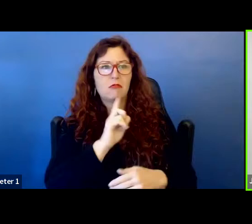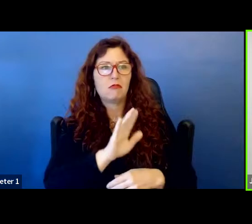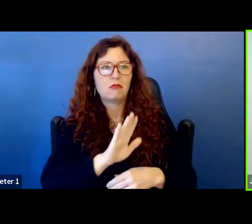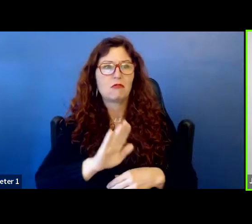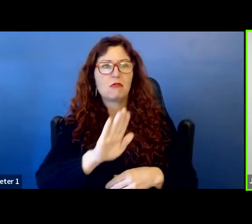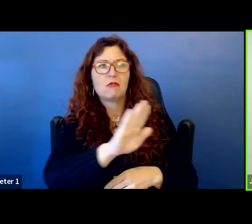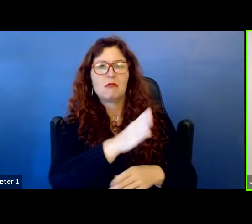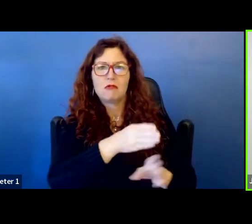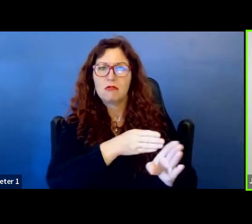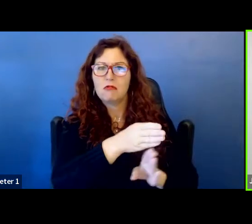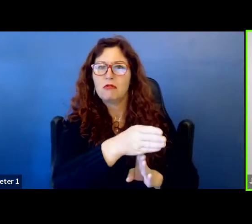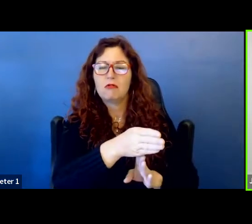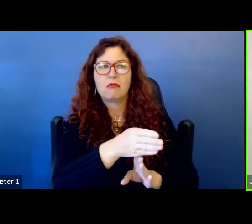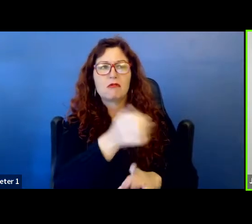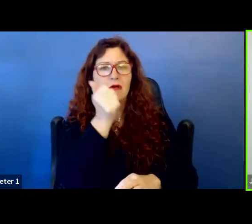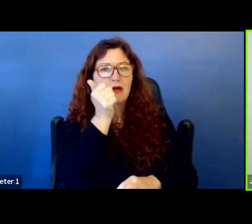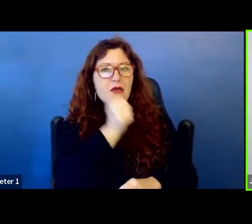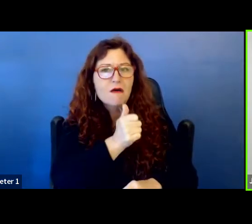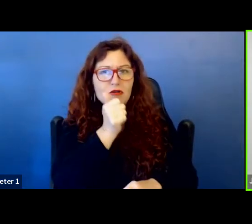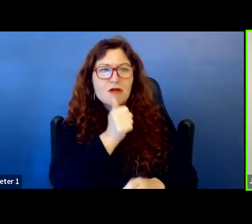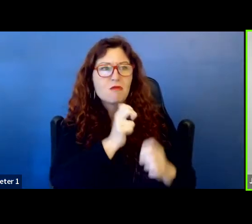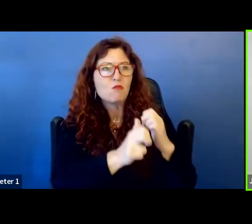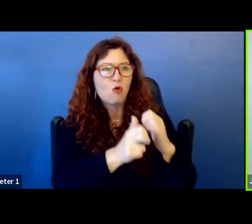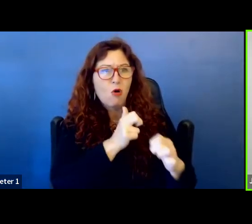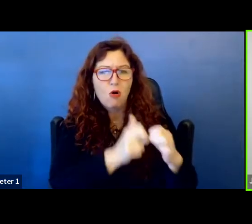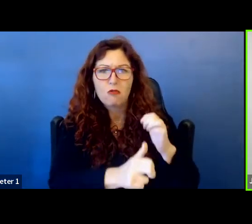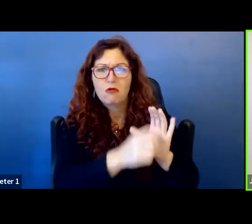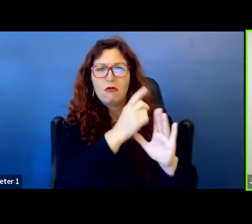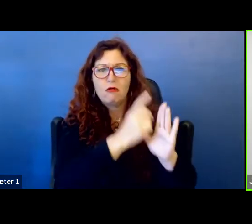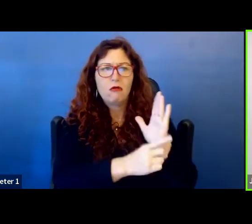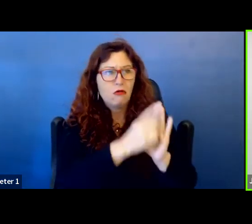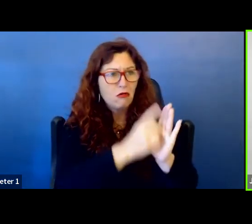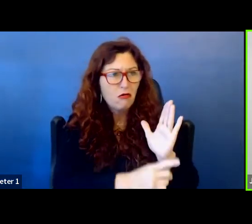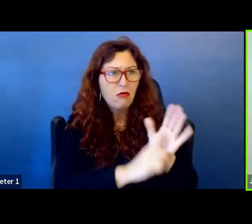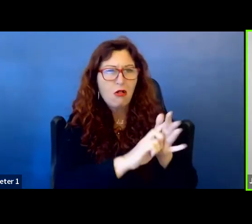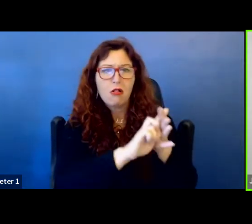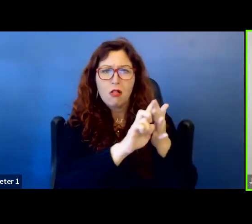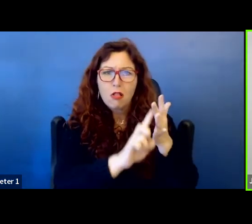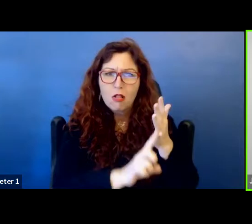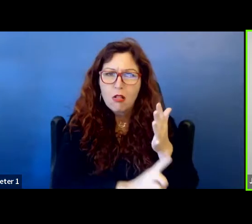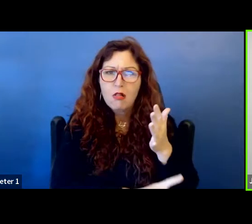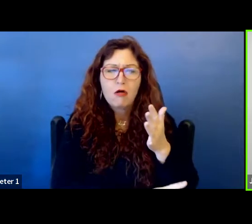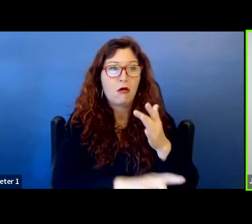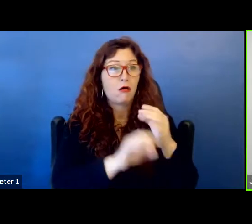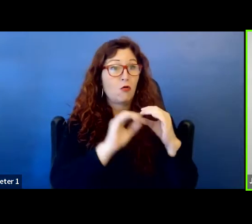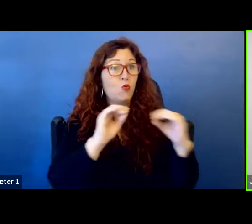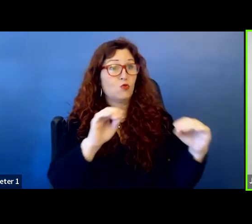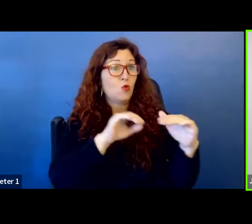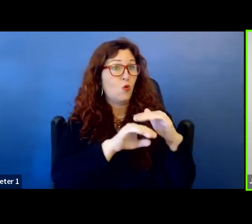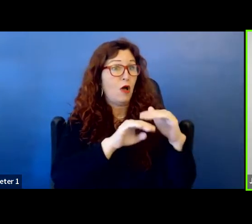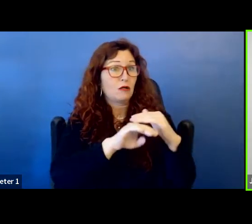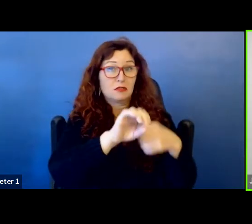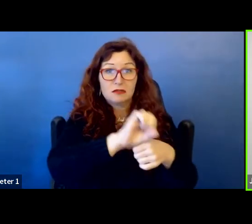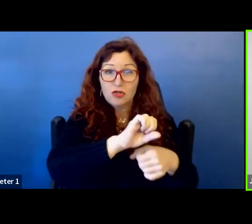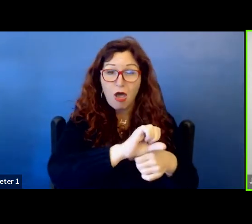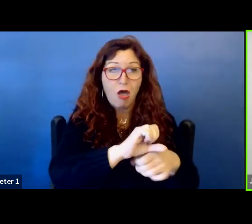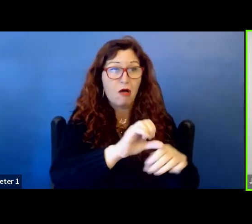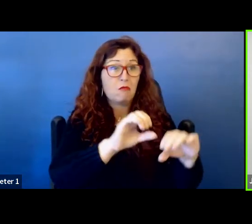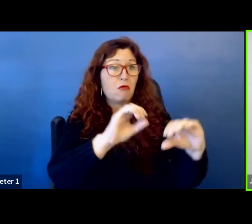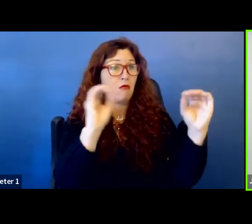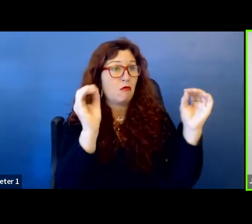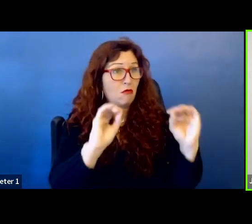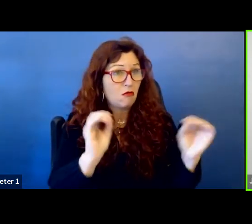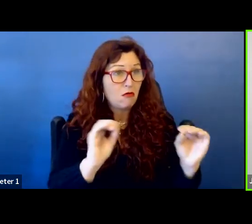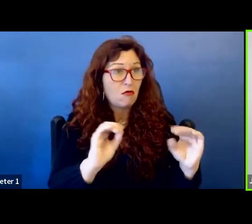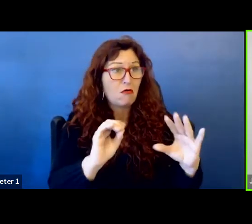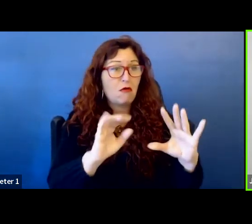in which we can create practices that will promote rather than prevent equality of employment opportunity